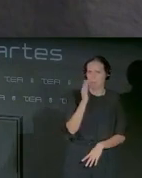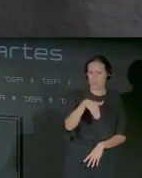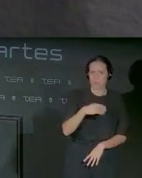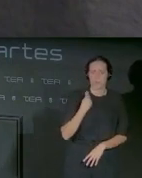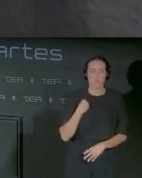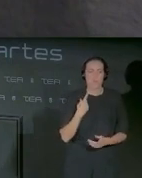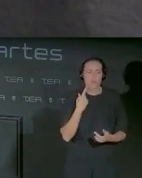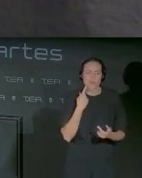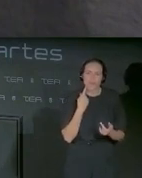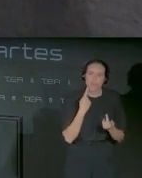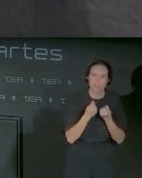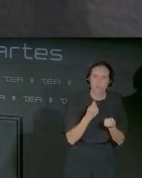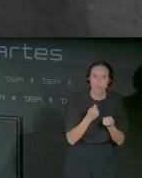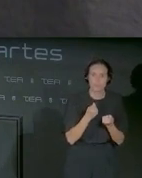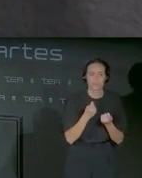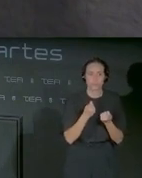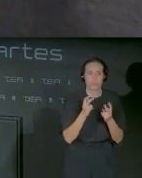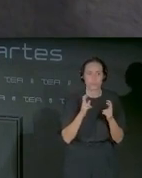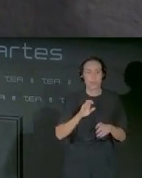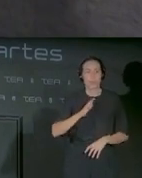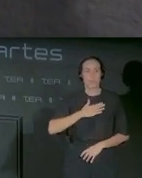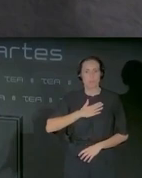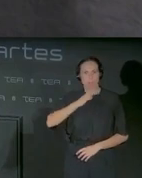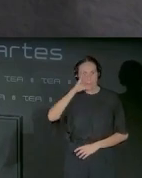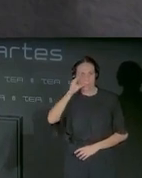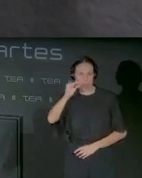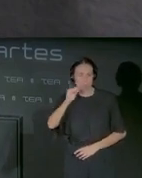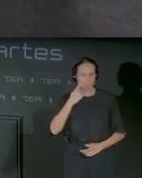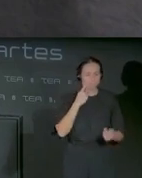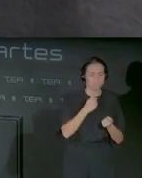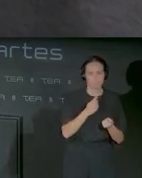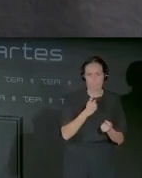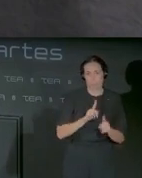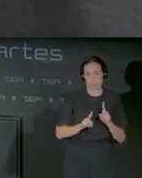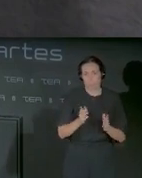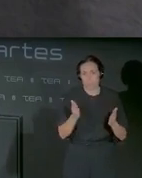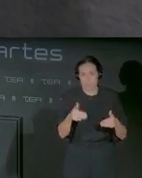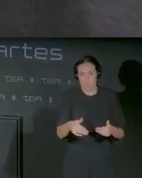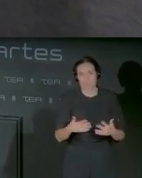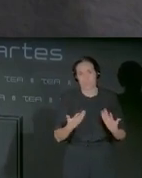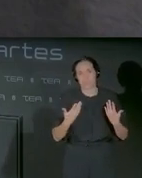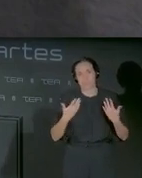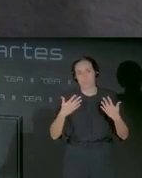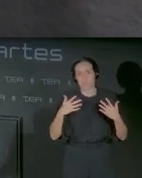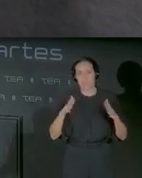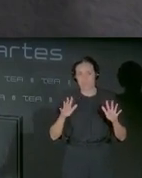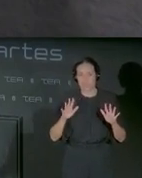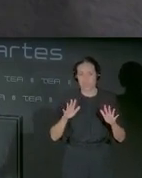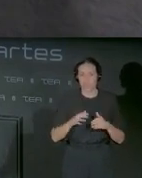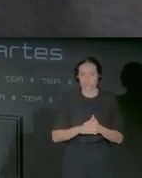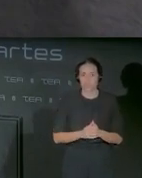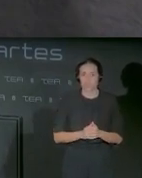contributes, which also is great if you're contributing, because it helps you develop your skills for AAA games. But